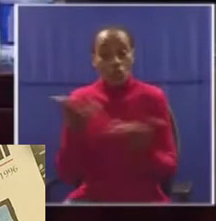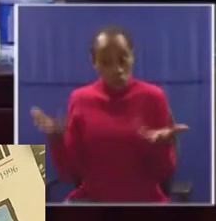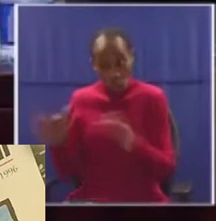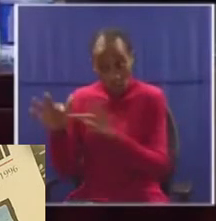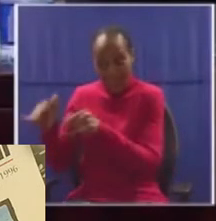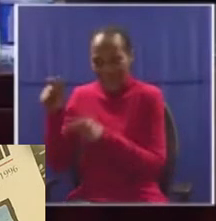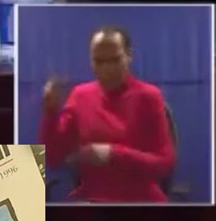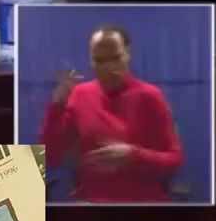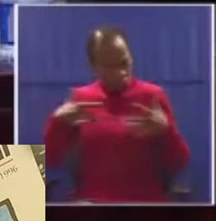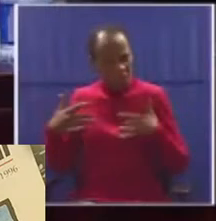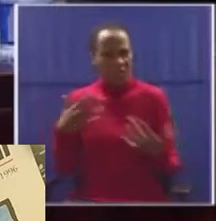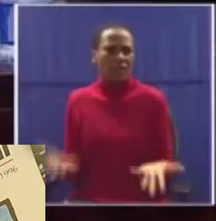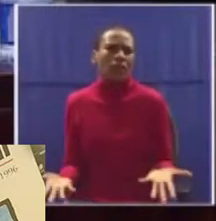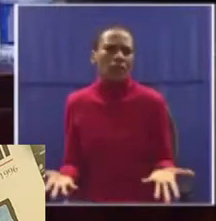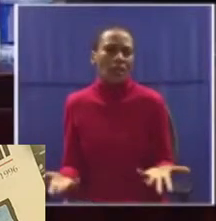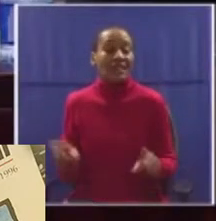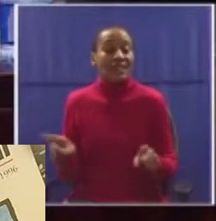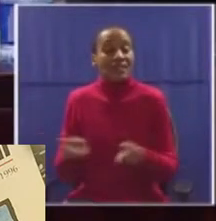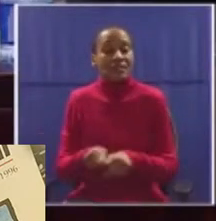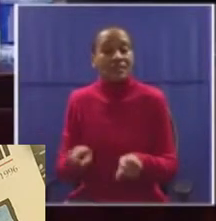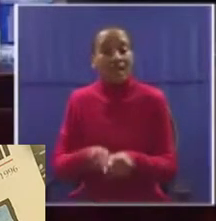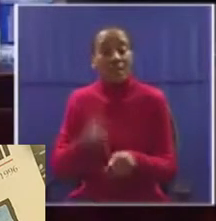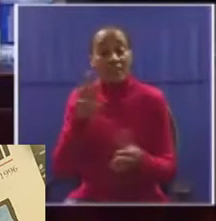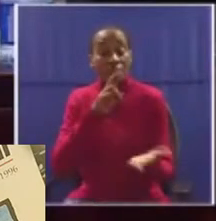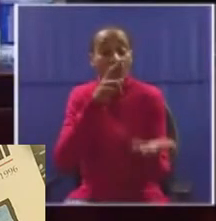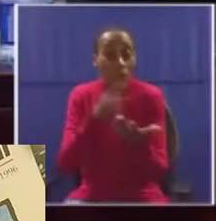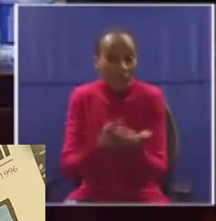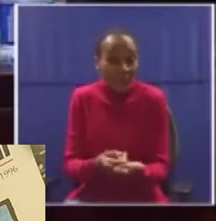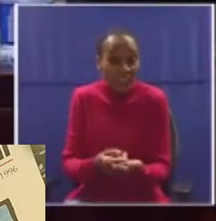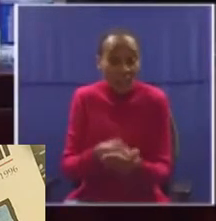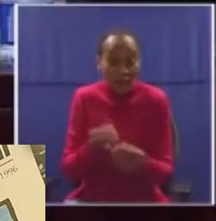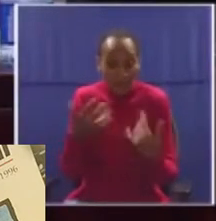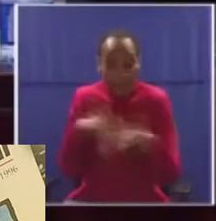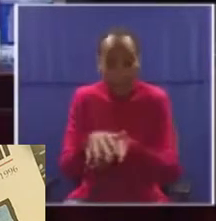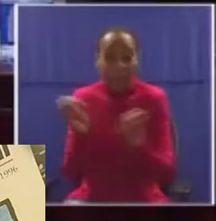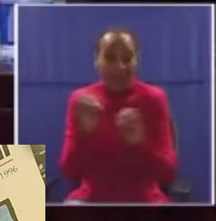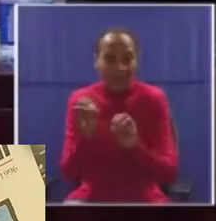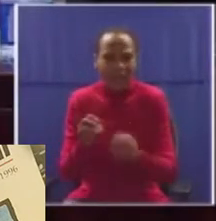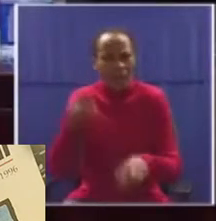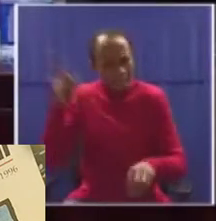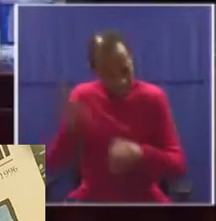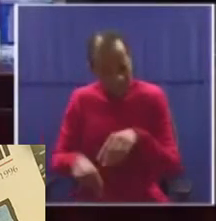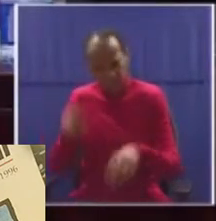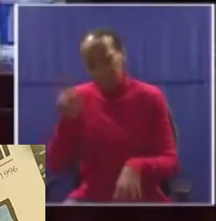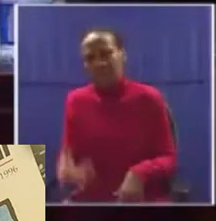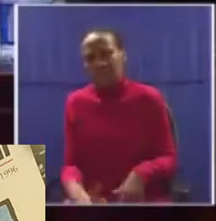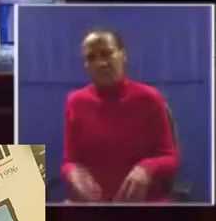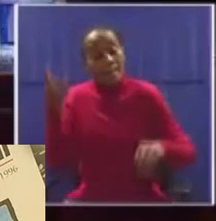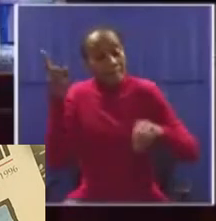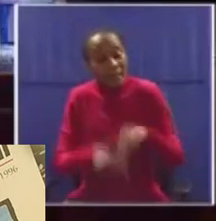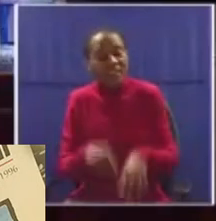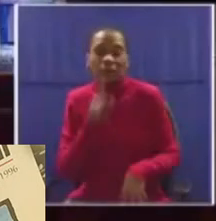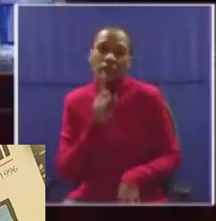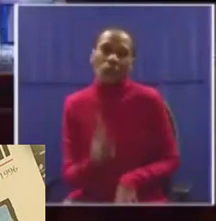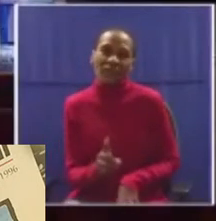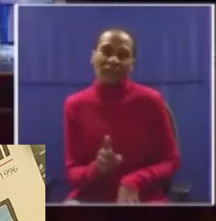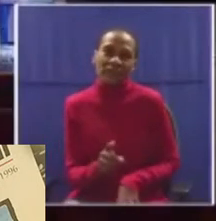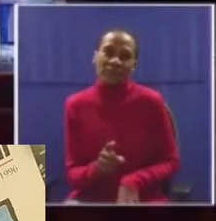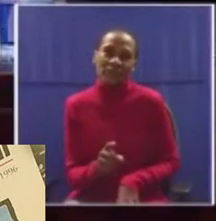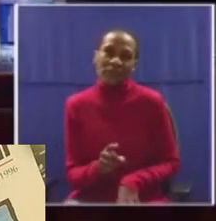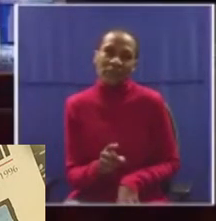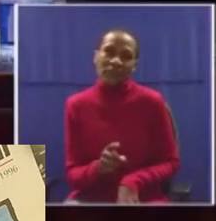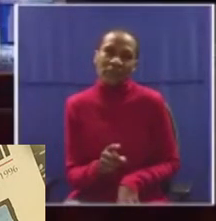Parliament like all recommendations that are not followed through later there are consequences those consequences when